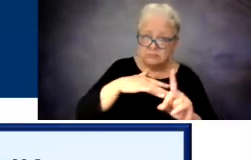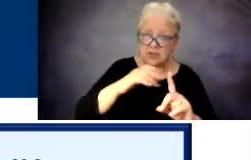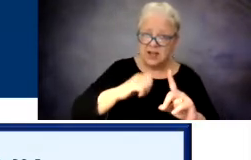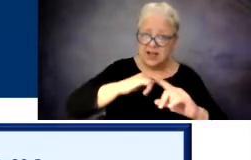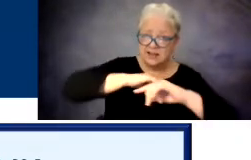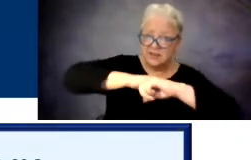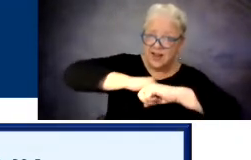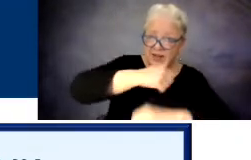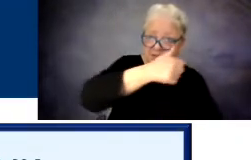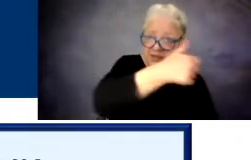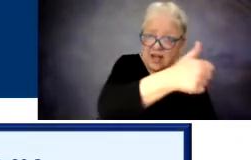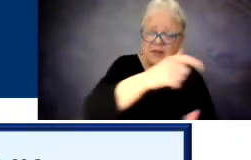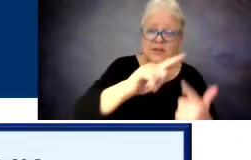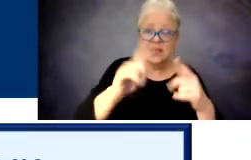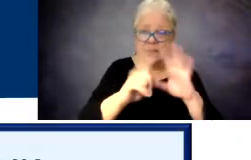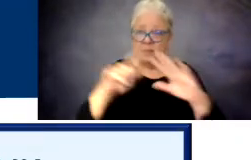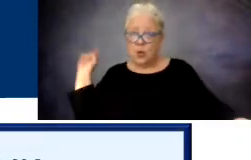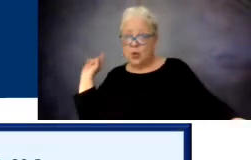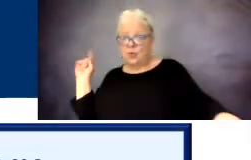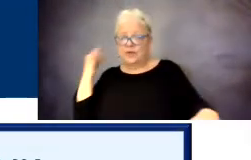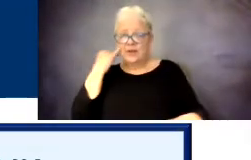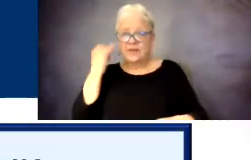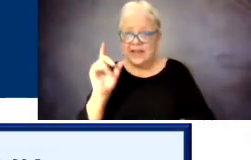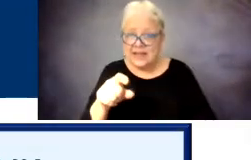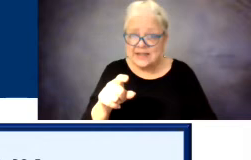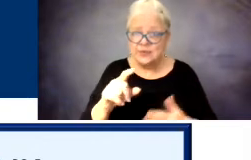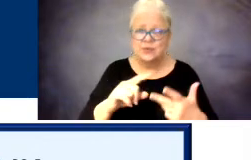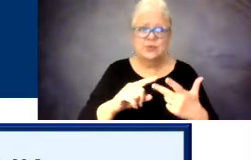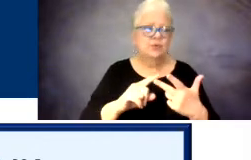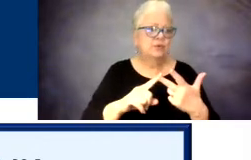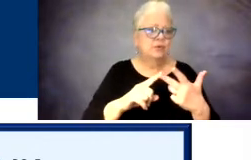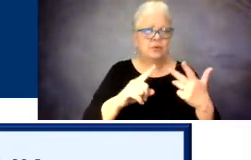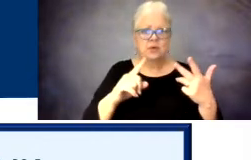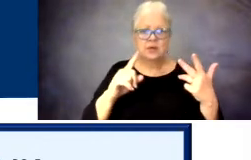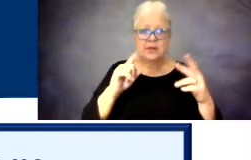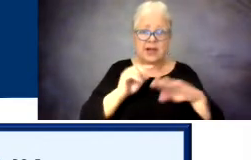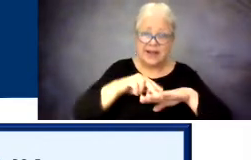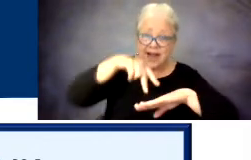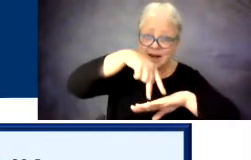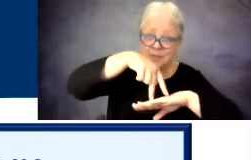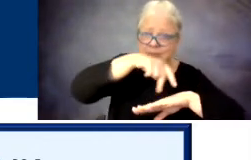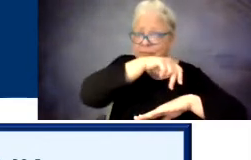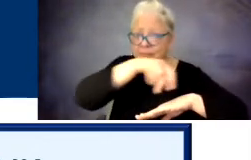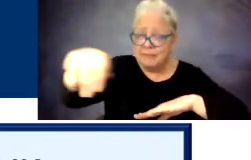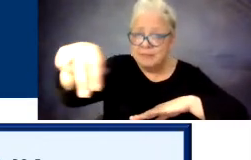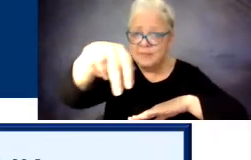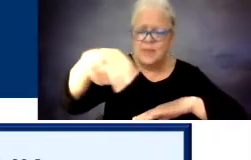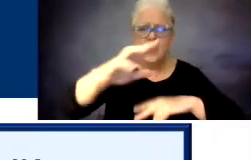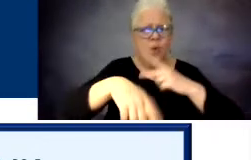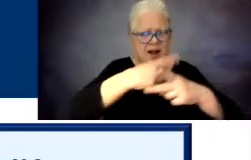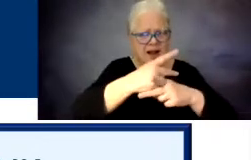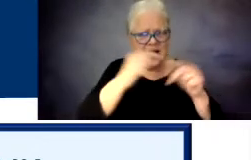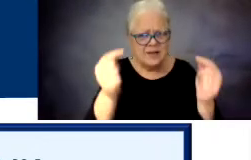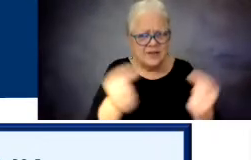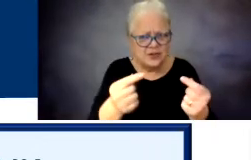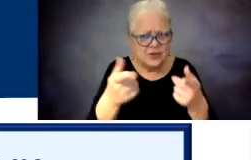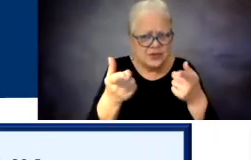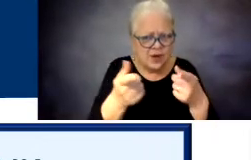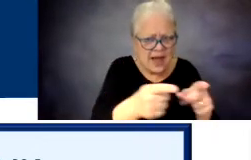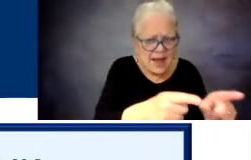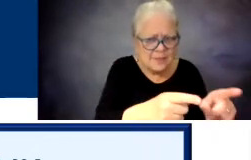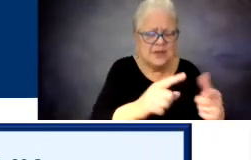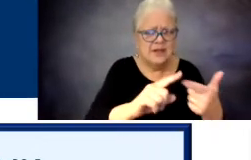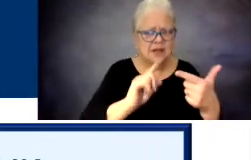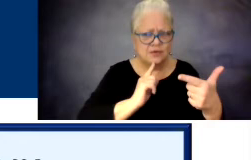move around, get out if needed? We're going to look at the type and size of the injuries that are occurring, the situation under which